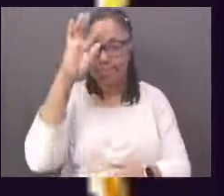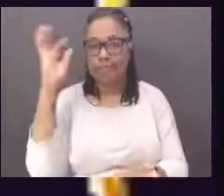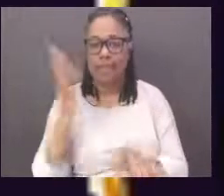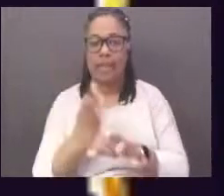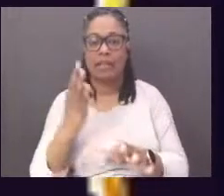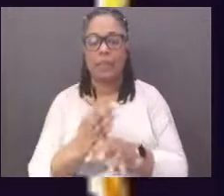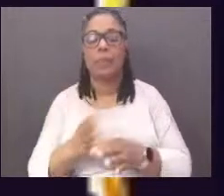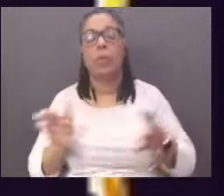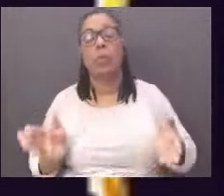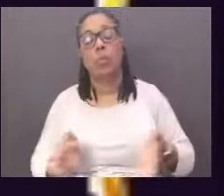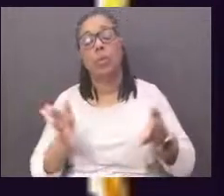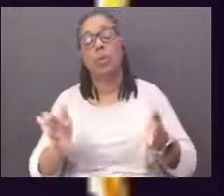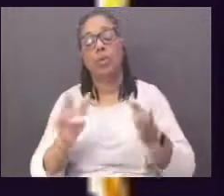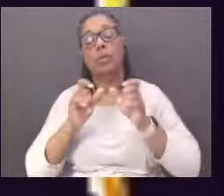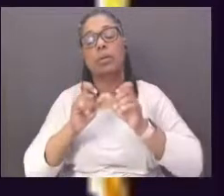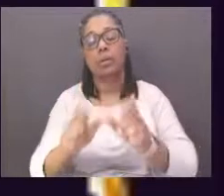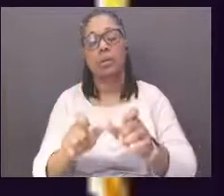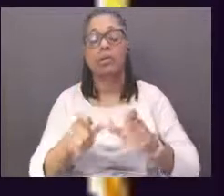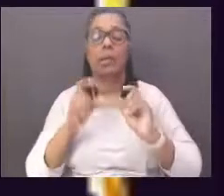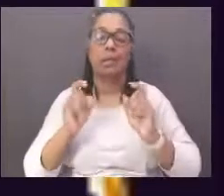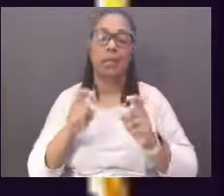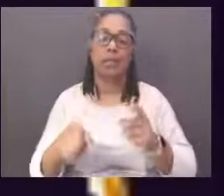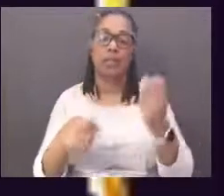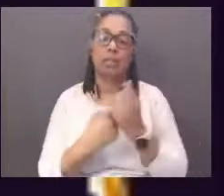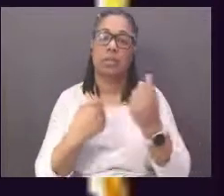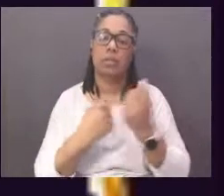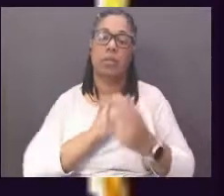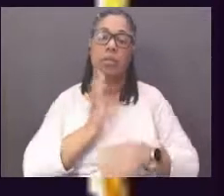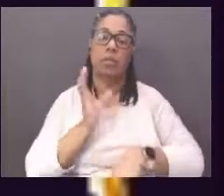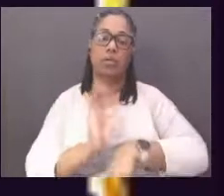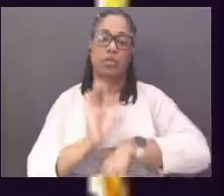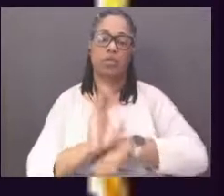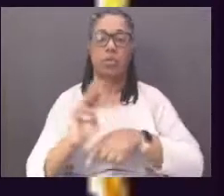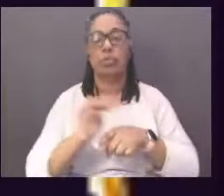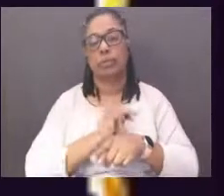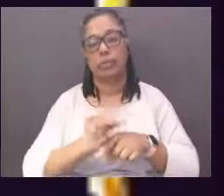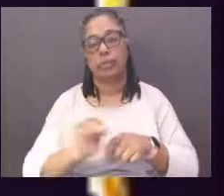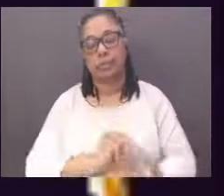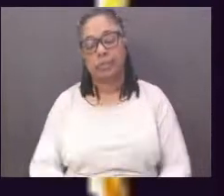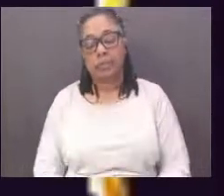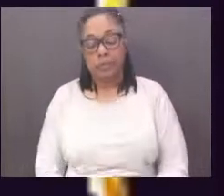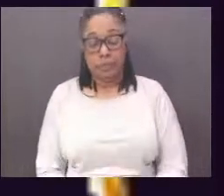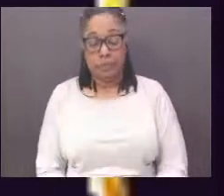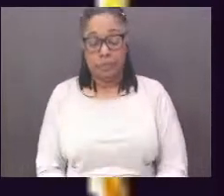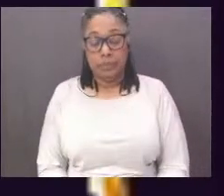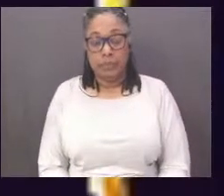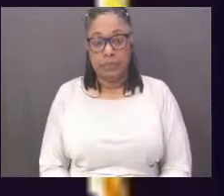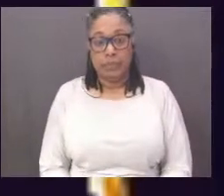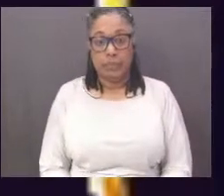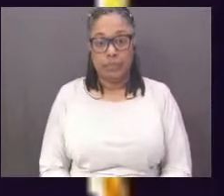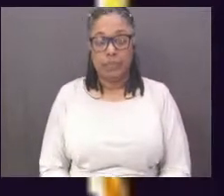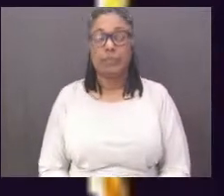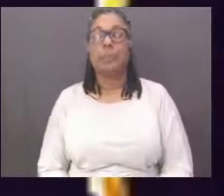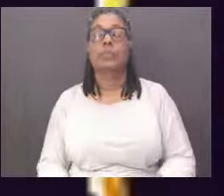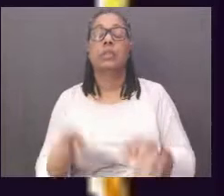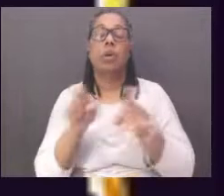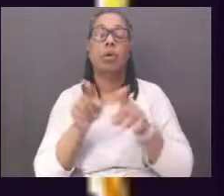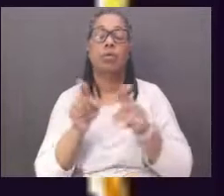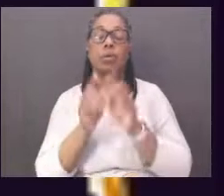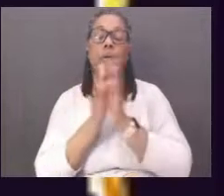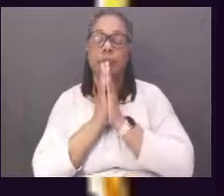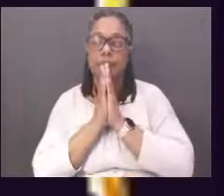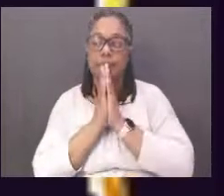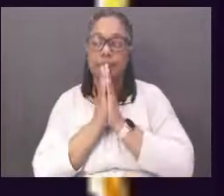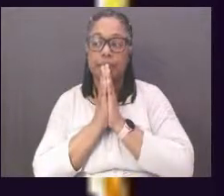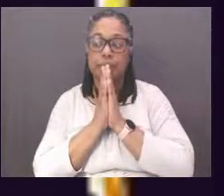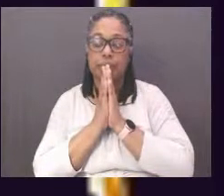continue to support the ministries of First Baptist Church, North Indianapolis. Let's look forward as well to the